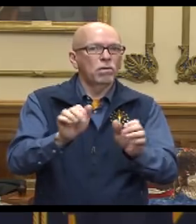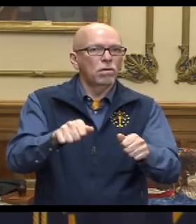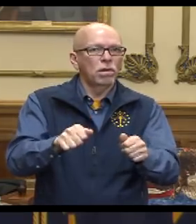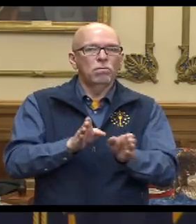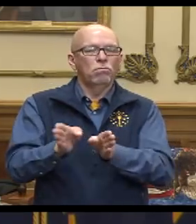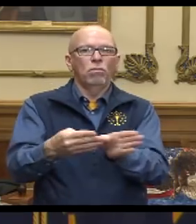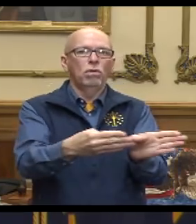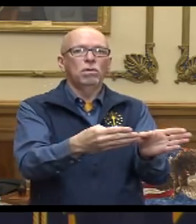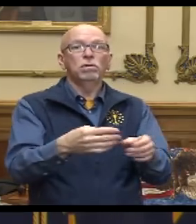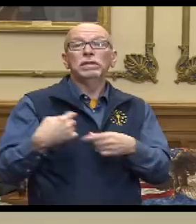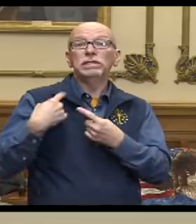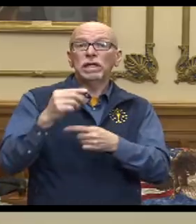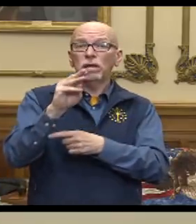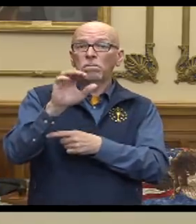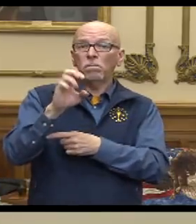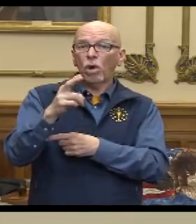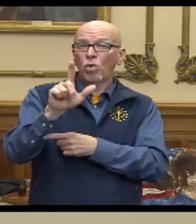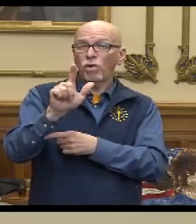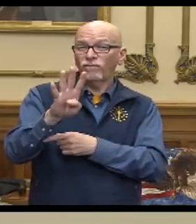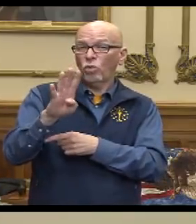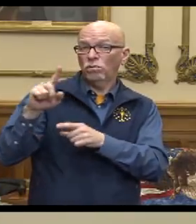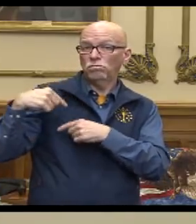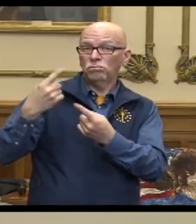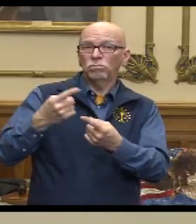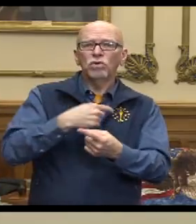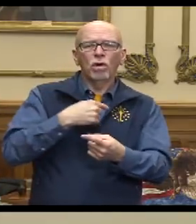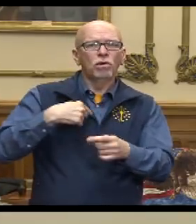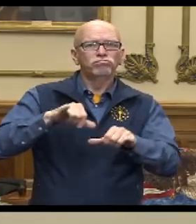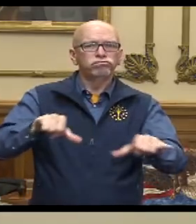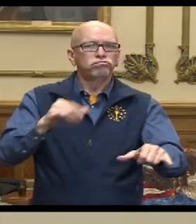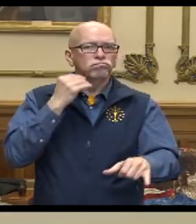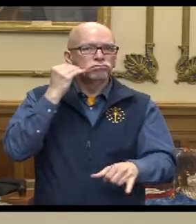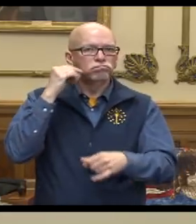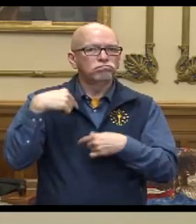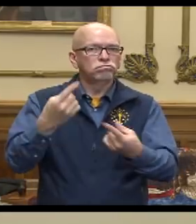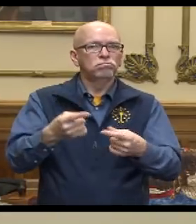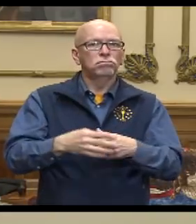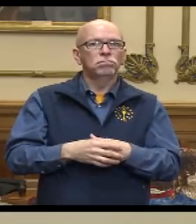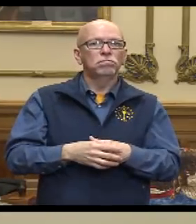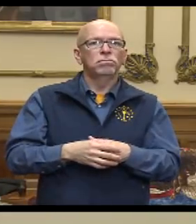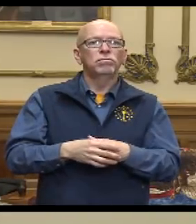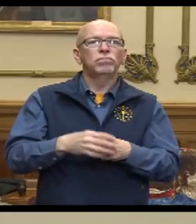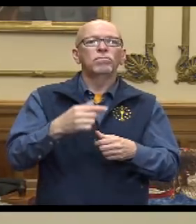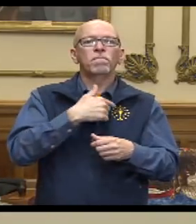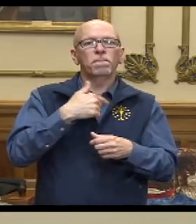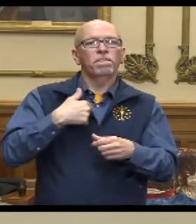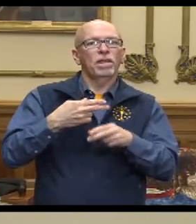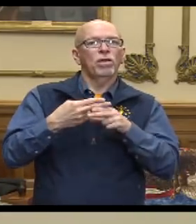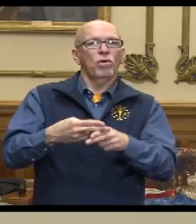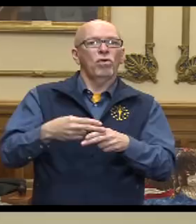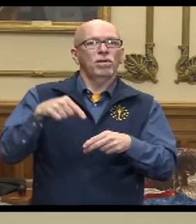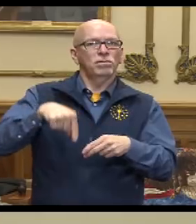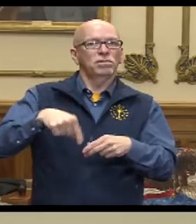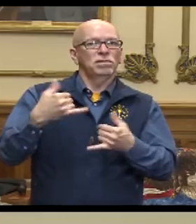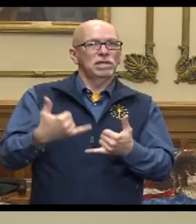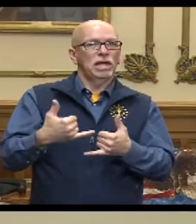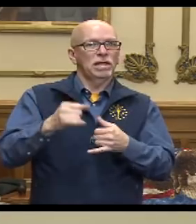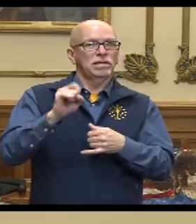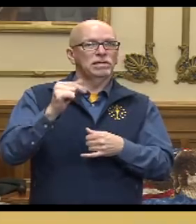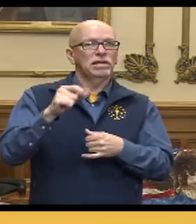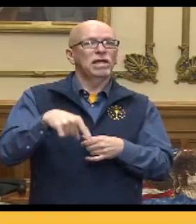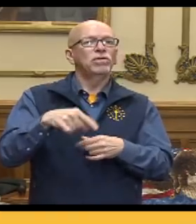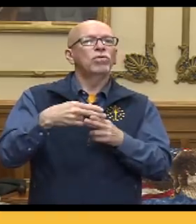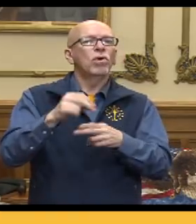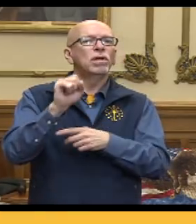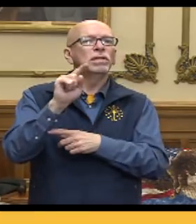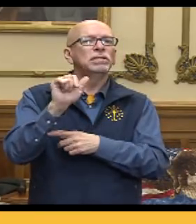Since March 24th, we've been hunkered down. We're calling this stage, Stage